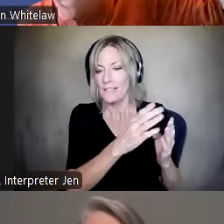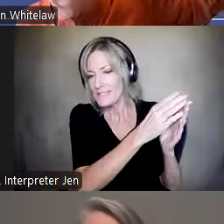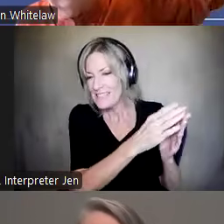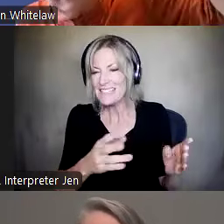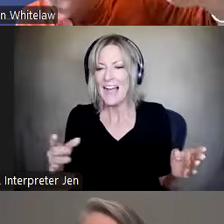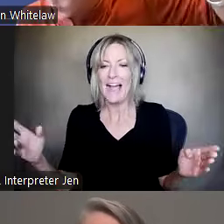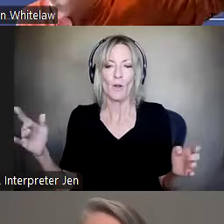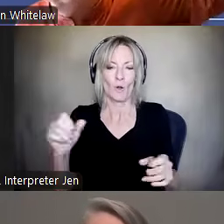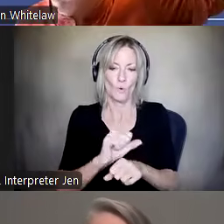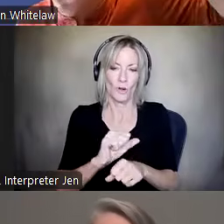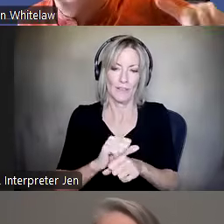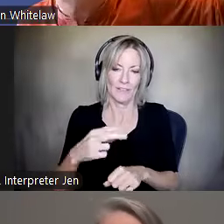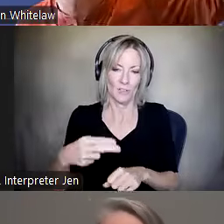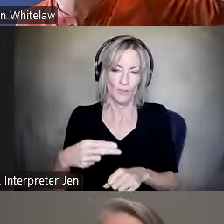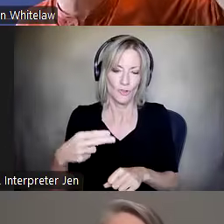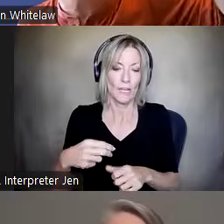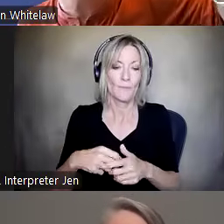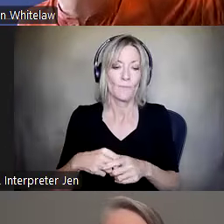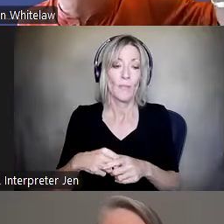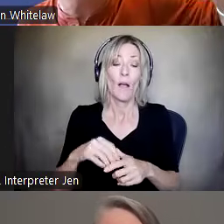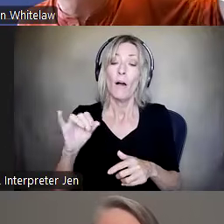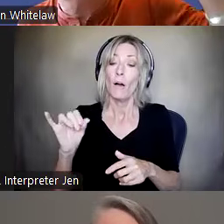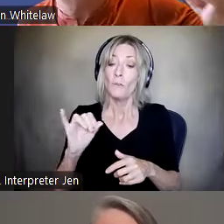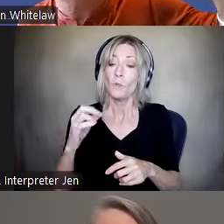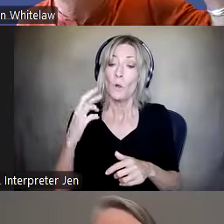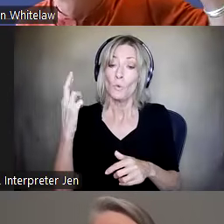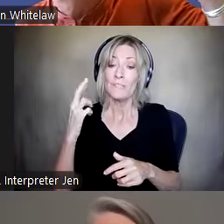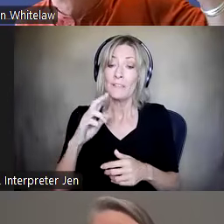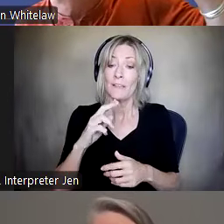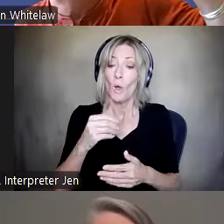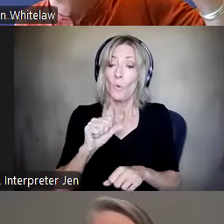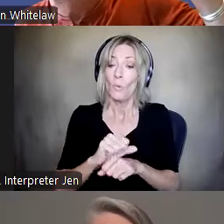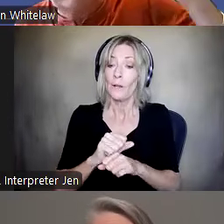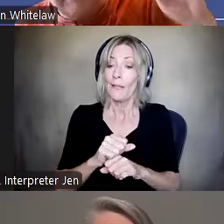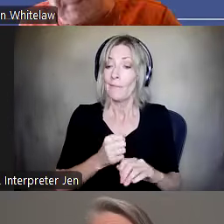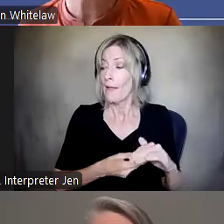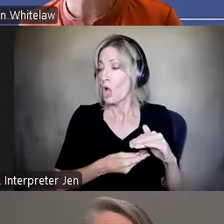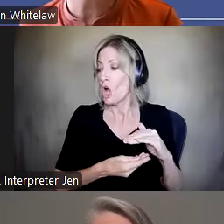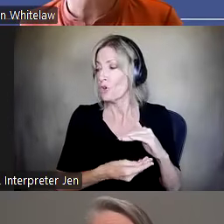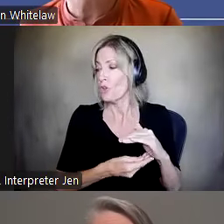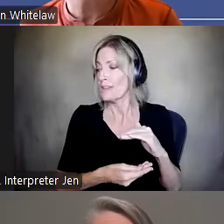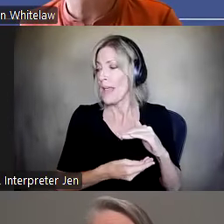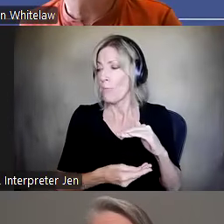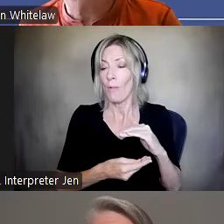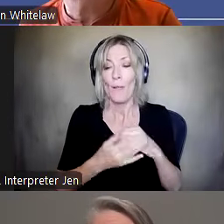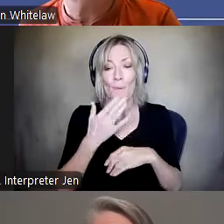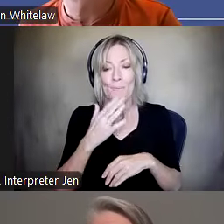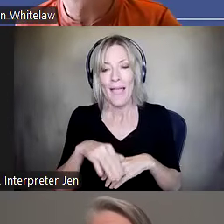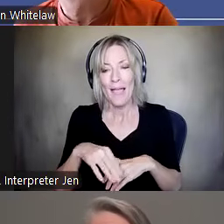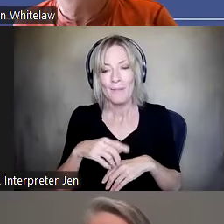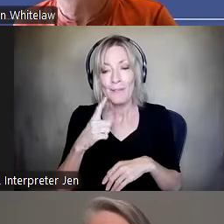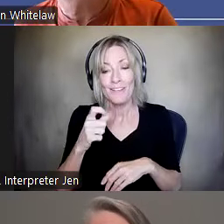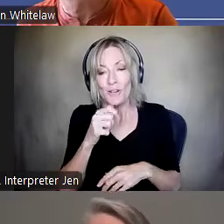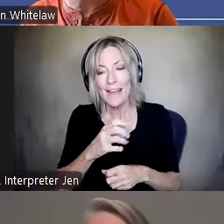history. It's also a reason that working under the table can be bad, because what are you not getting?